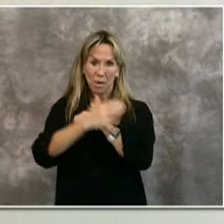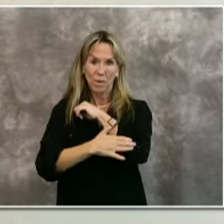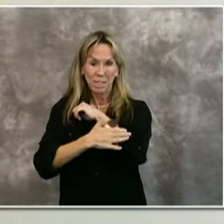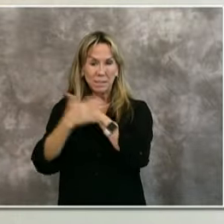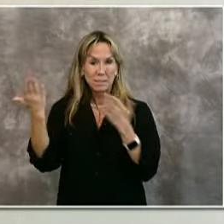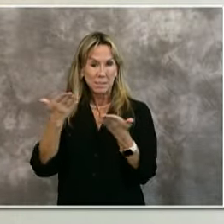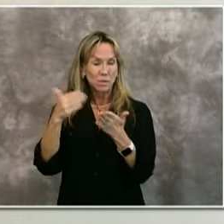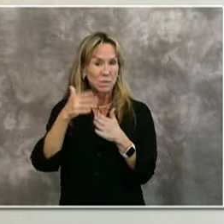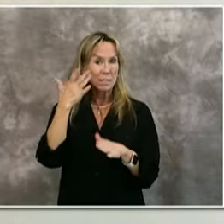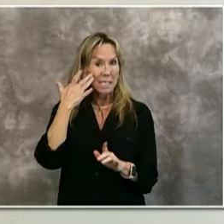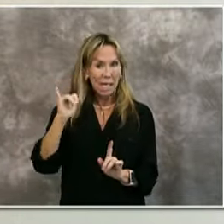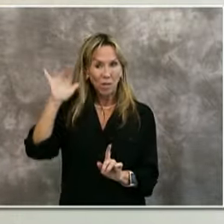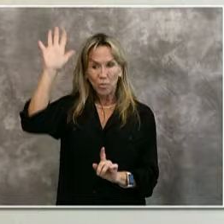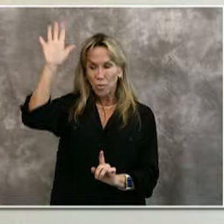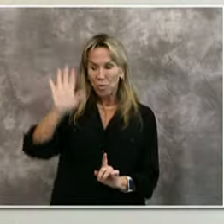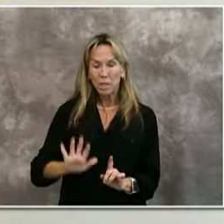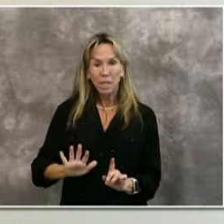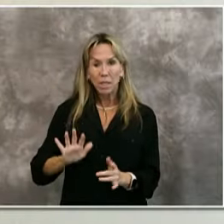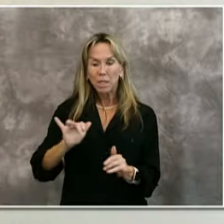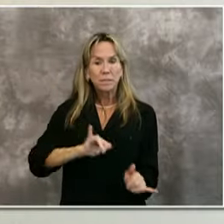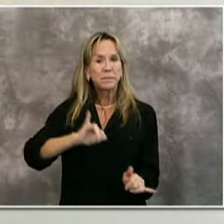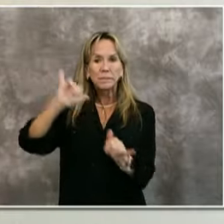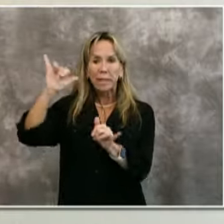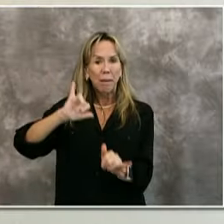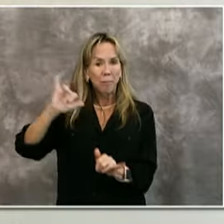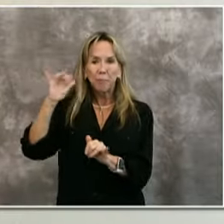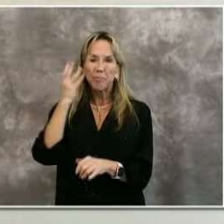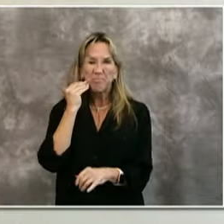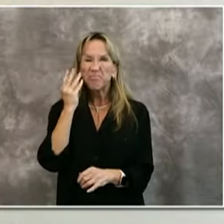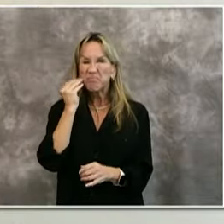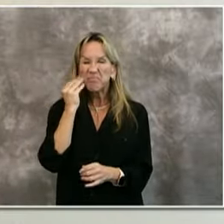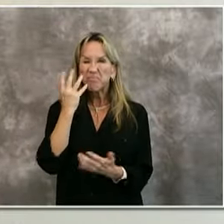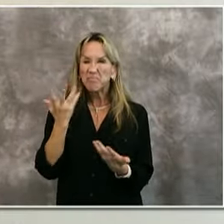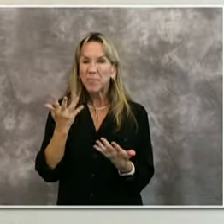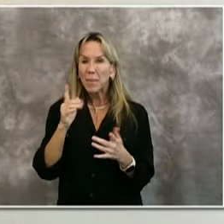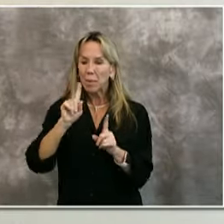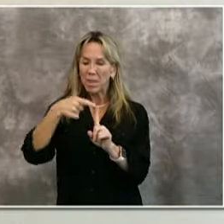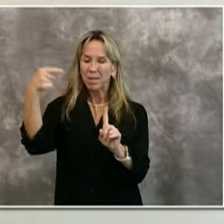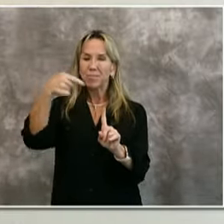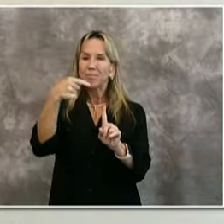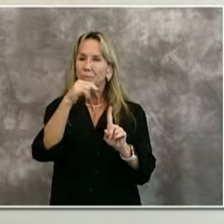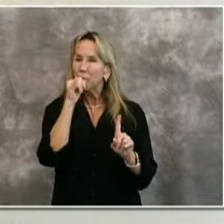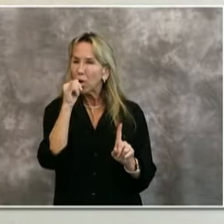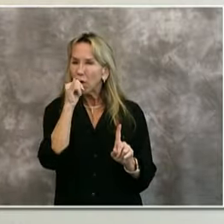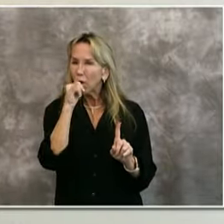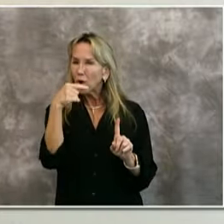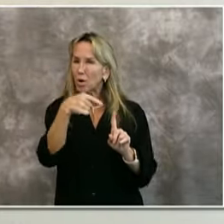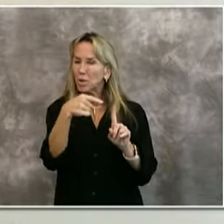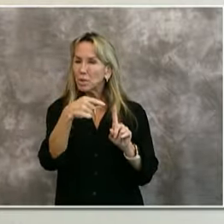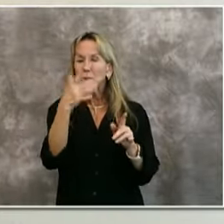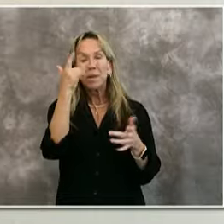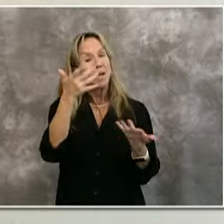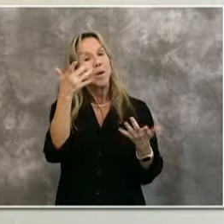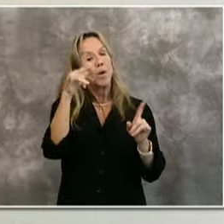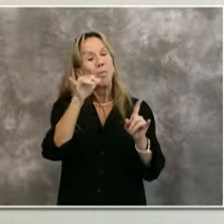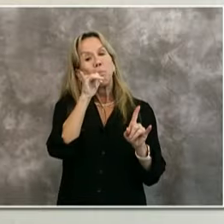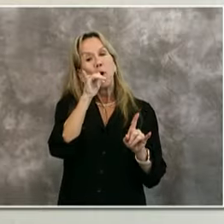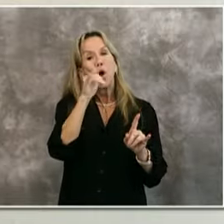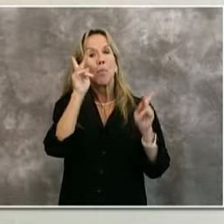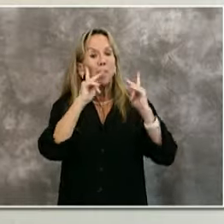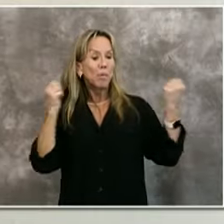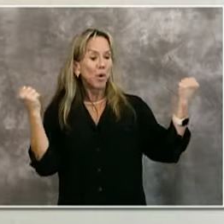counties in the state of California are also in the same situation surrounding bars. And there's a couple reasons for it. People tend to spend more